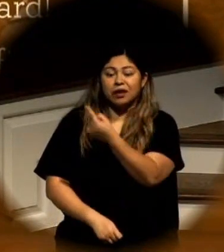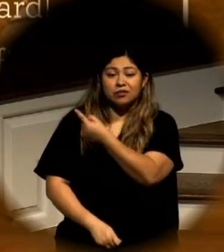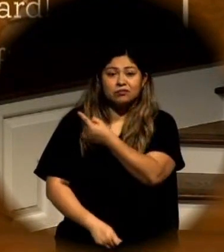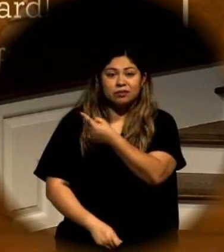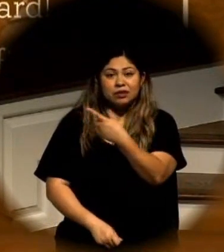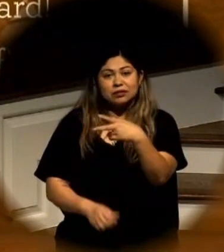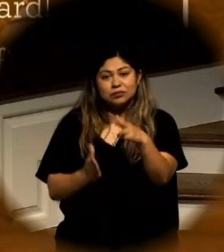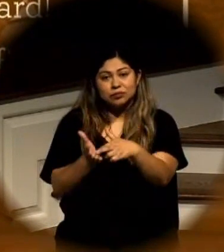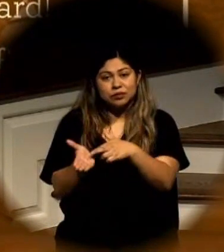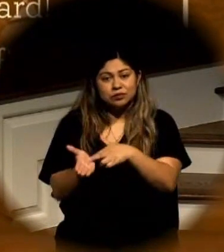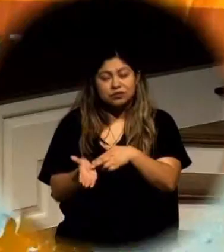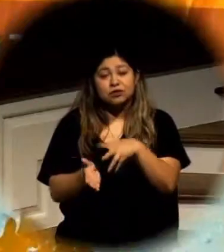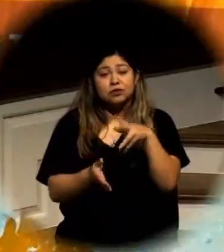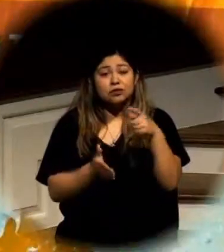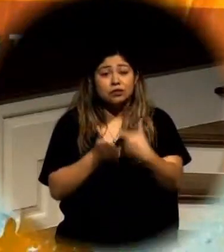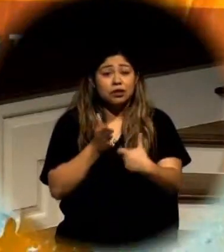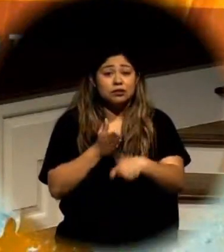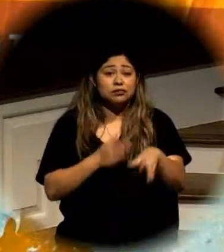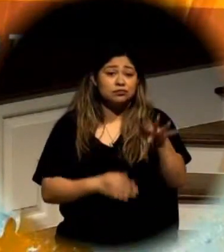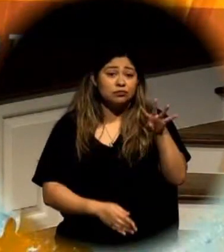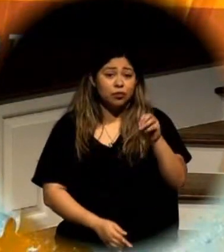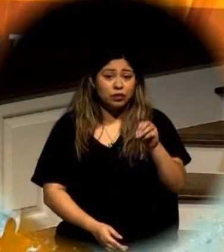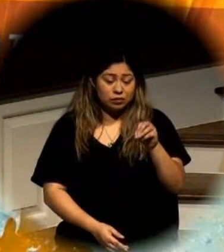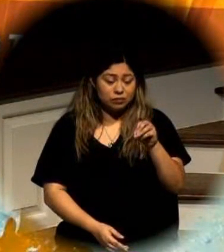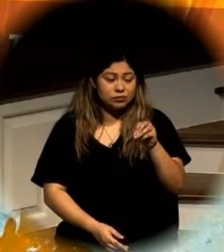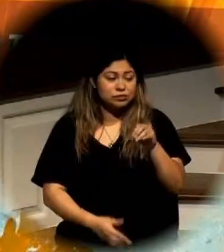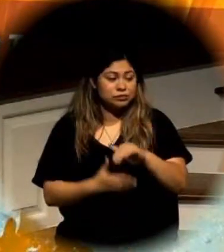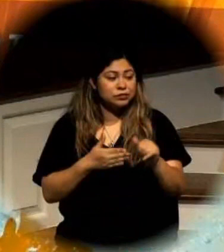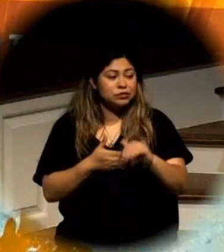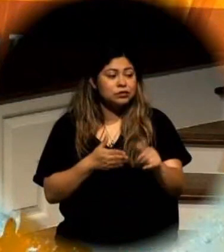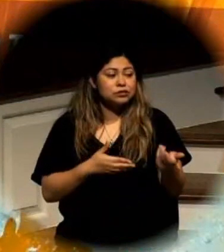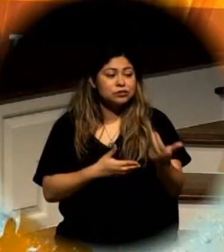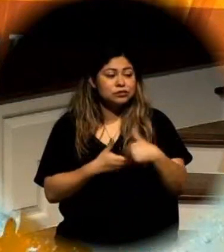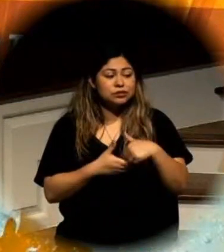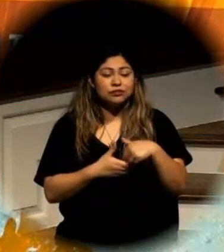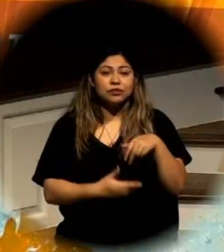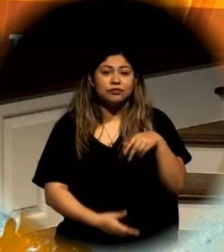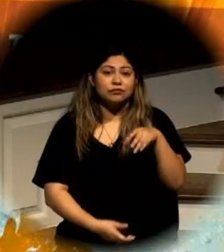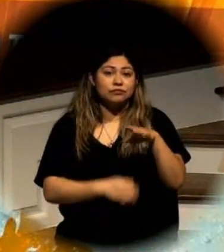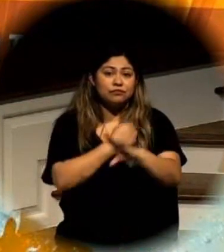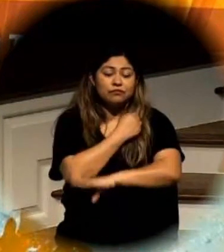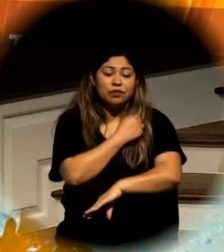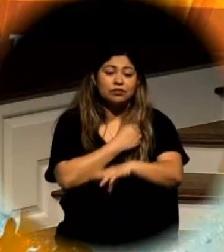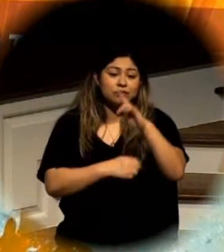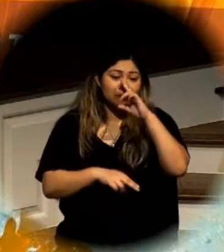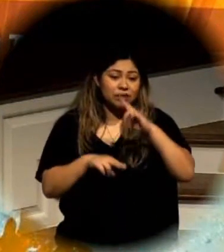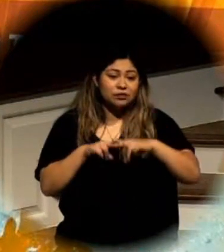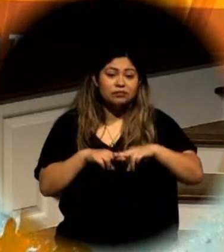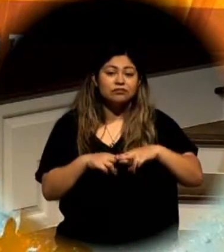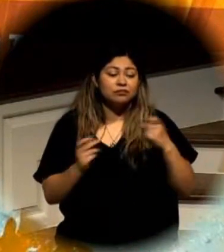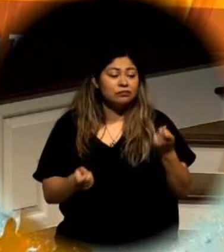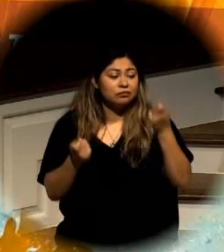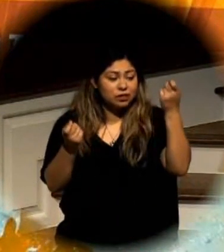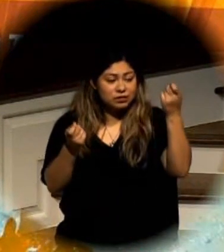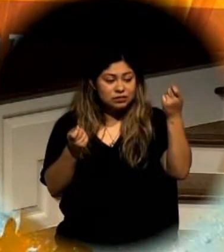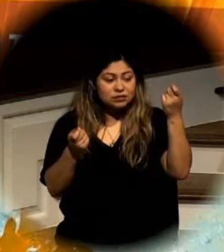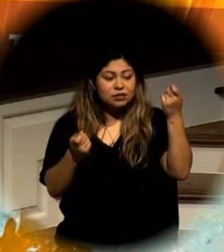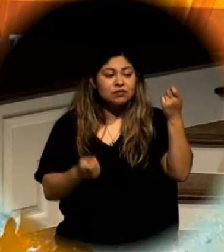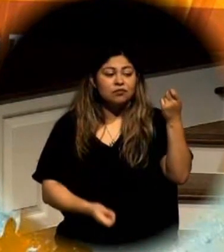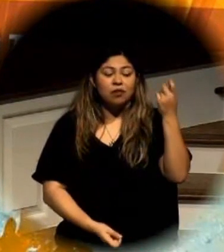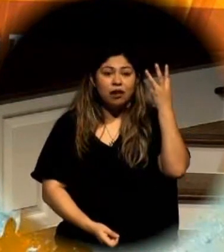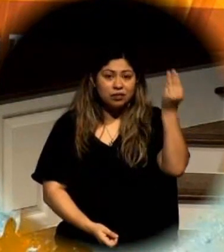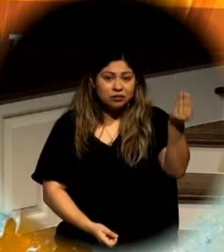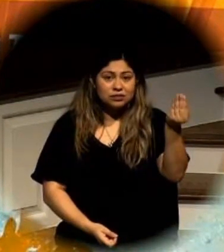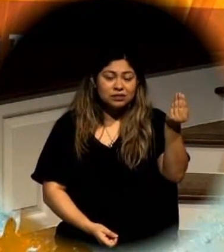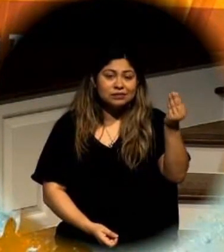13th, and the cost is $40. Join us for Fall Fun Fest on Sunday, October 24th from 4 to 6 p.m. outdoors on